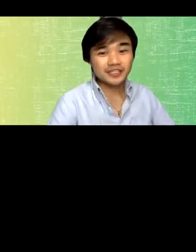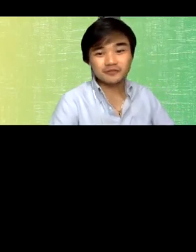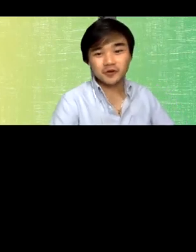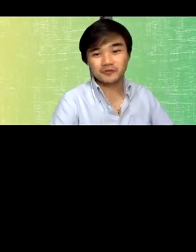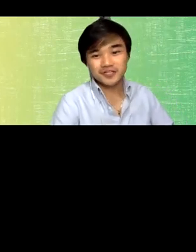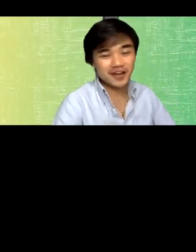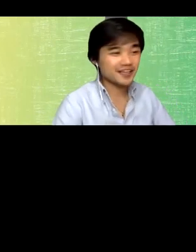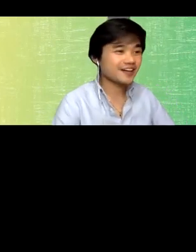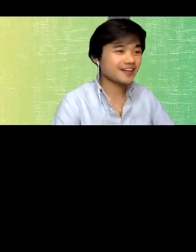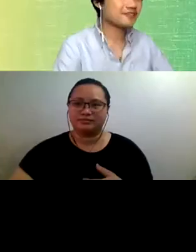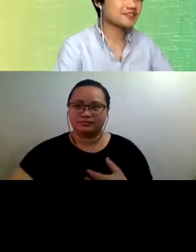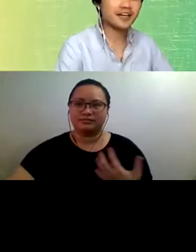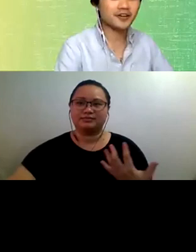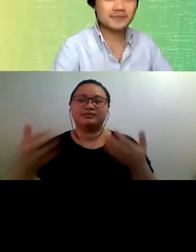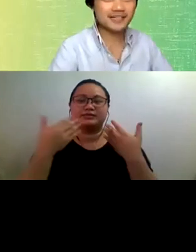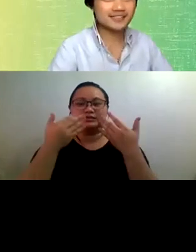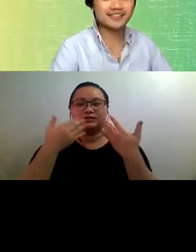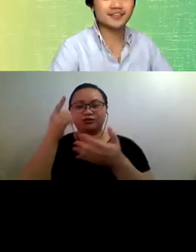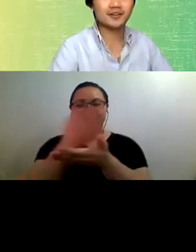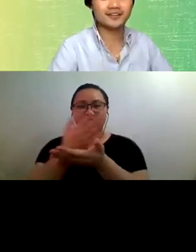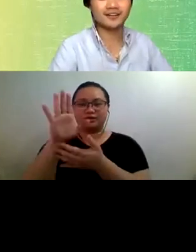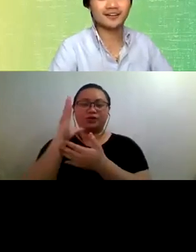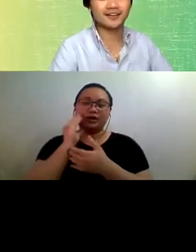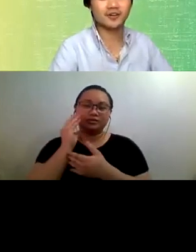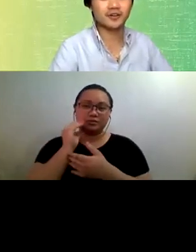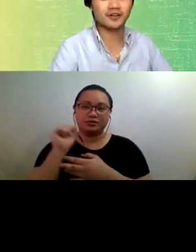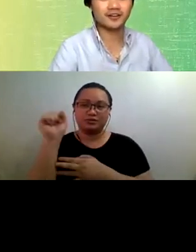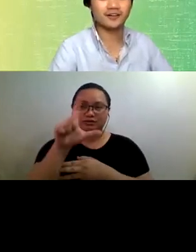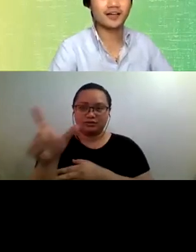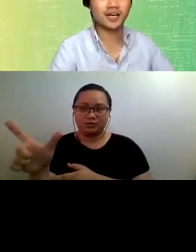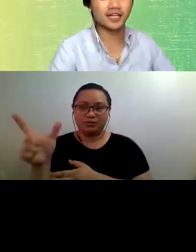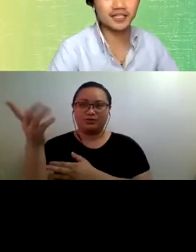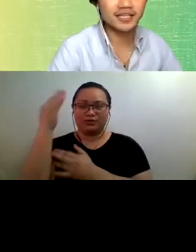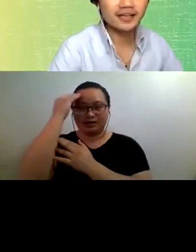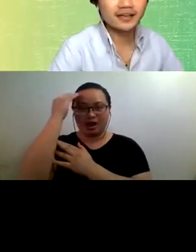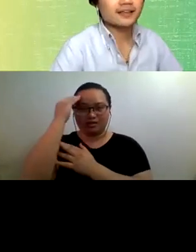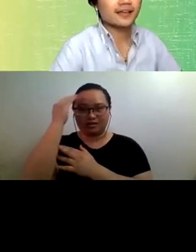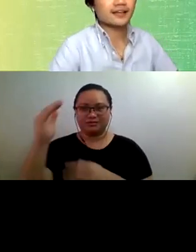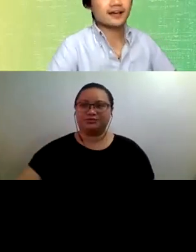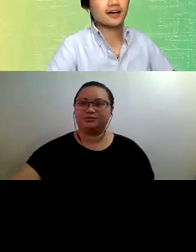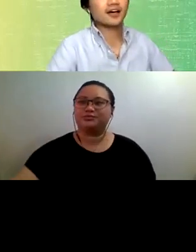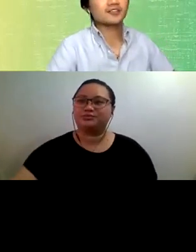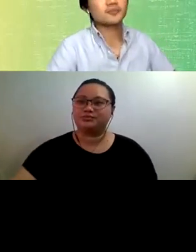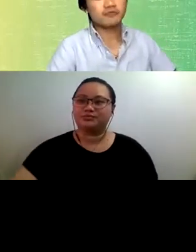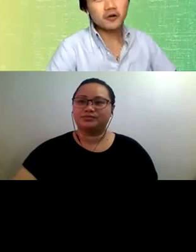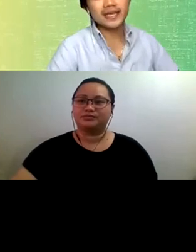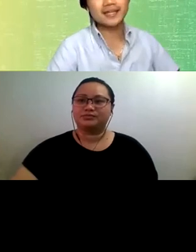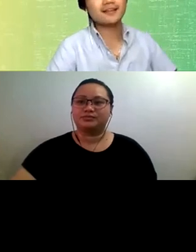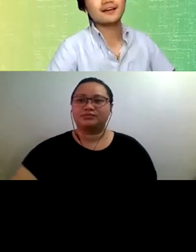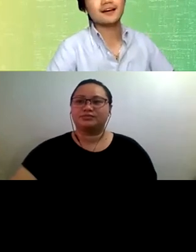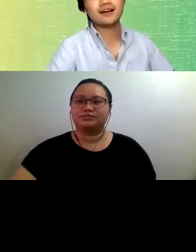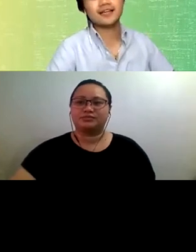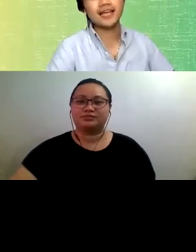TQ for sharing your experiences and all your knowledge. Yan. So before we